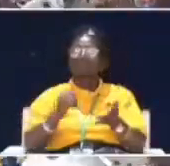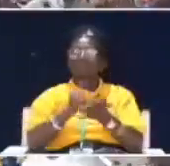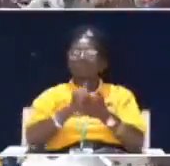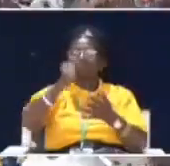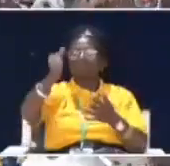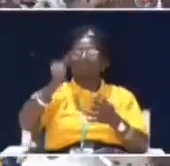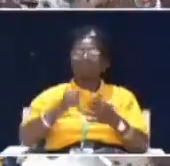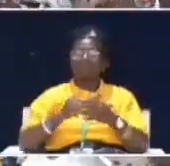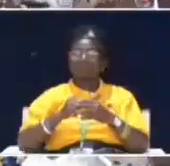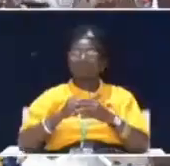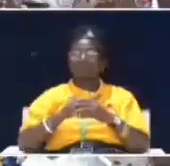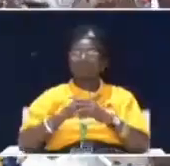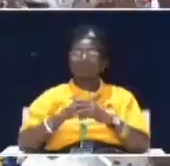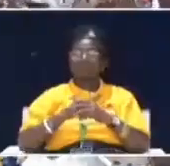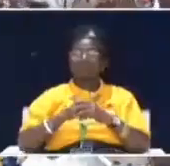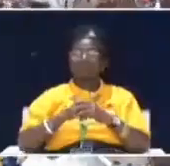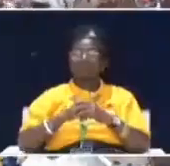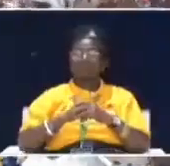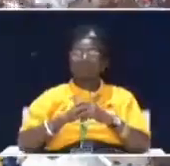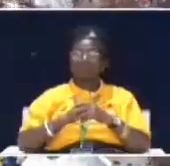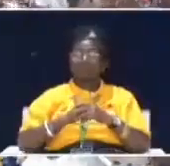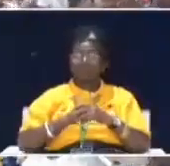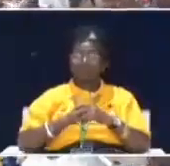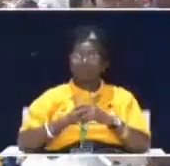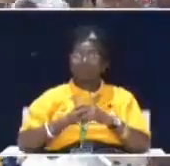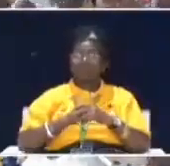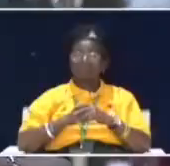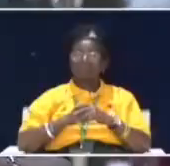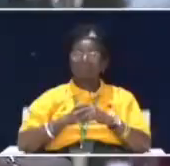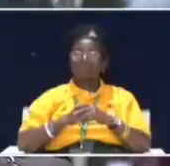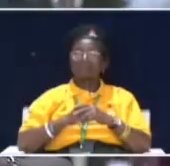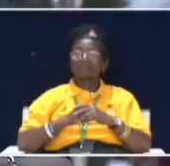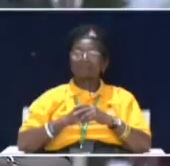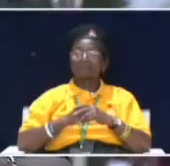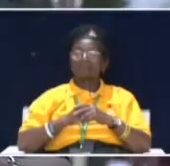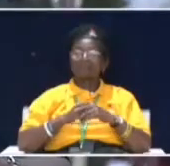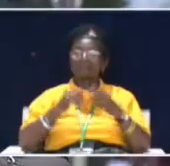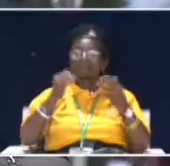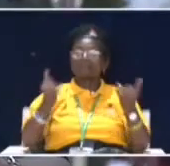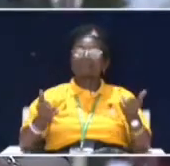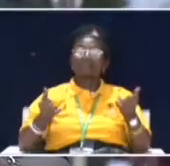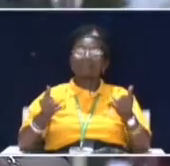Olorun a si oni po pada lo si ipele to tun ga si. Now,